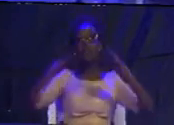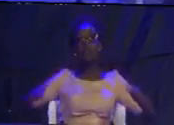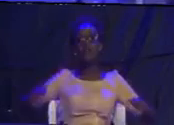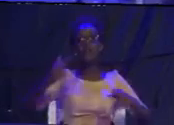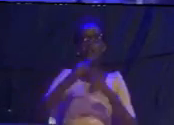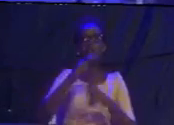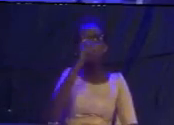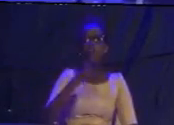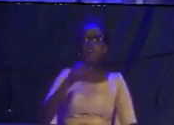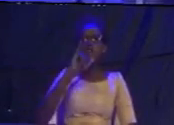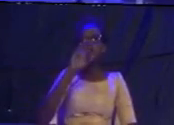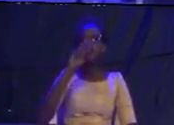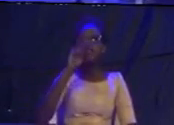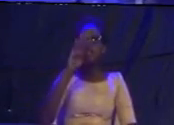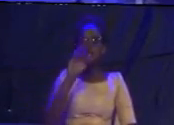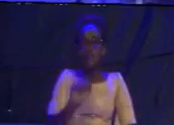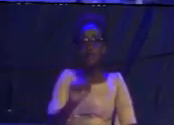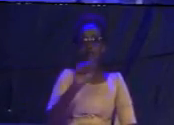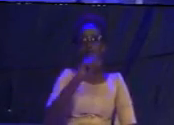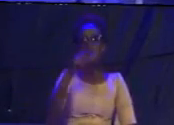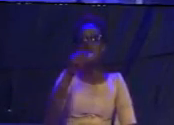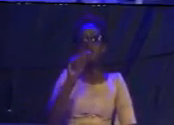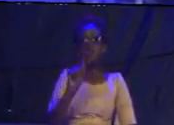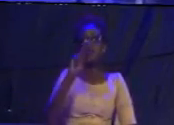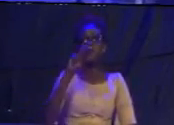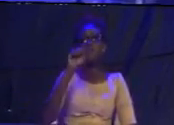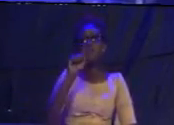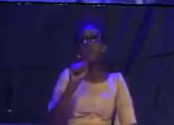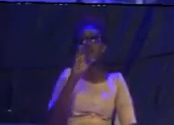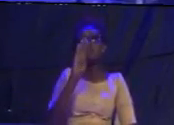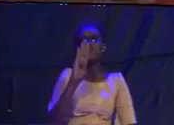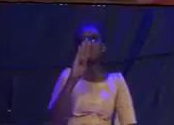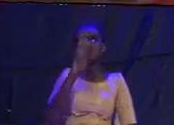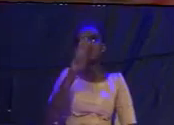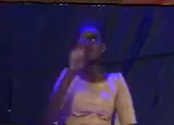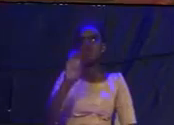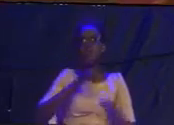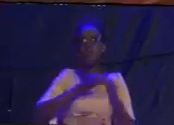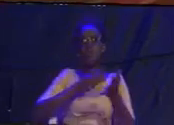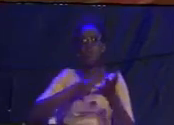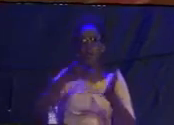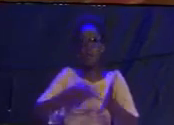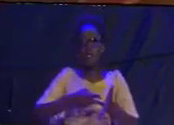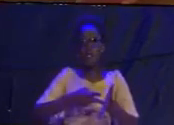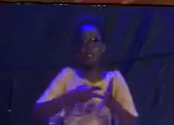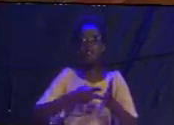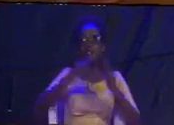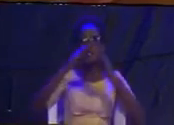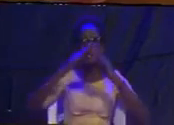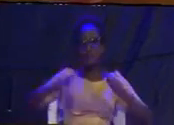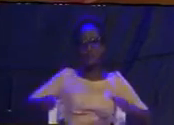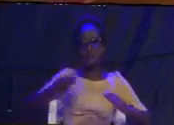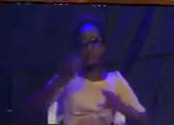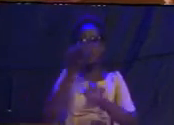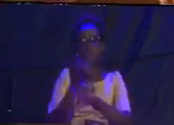ni Zimba z'amabuye. Inzu z'amabuye. You have your Zimbabwe. Zimbabwe had stolen buildings made of stones,